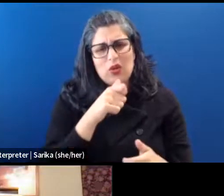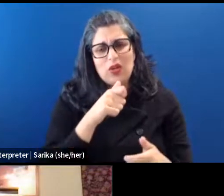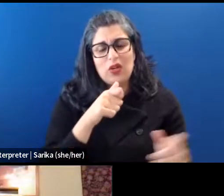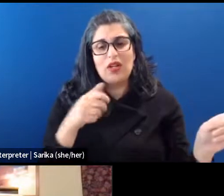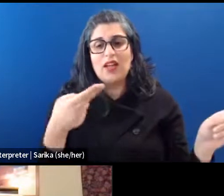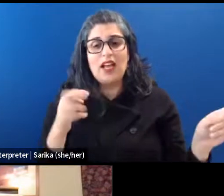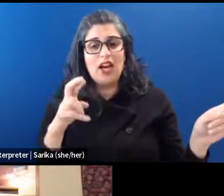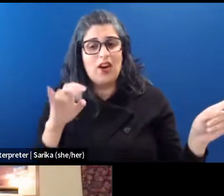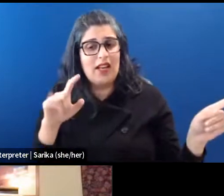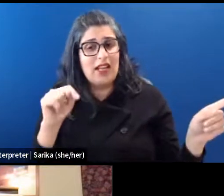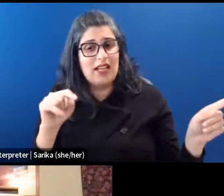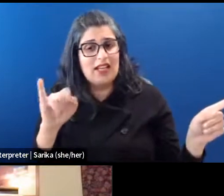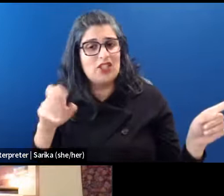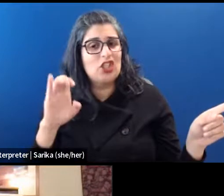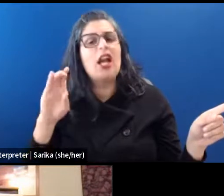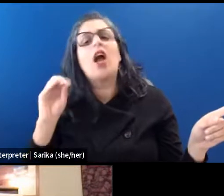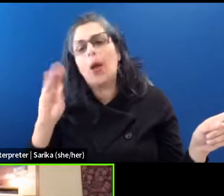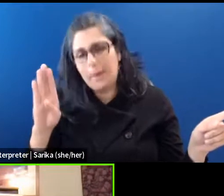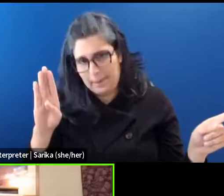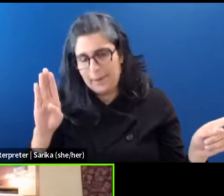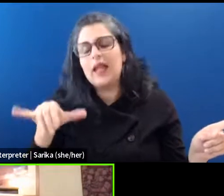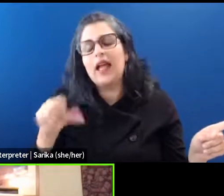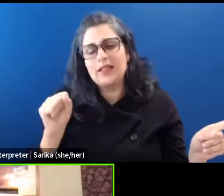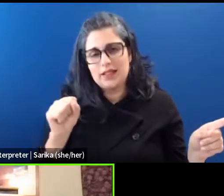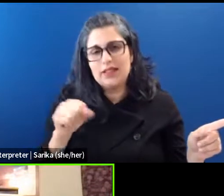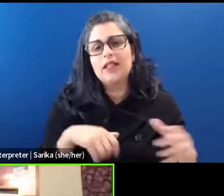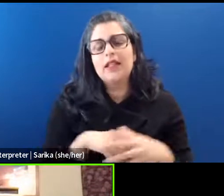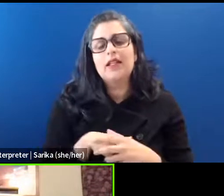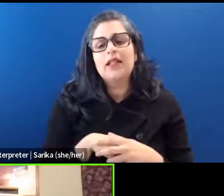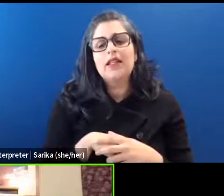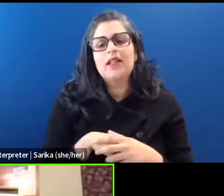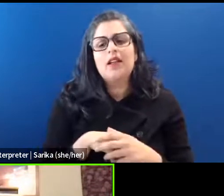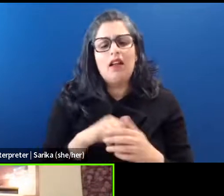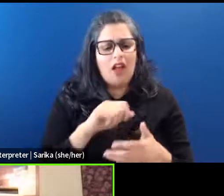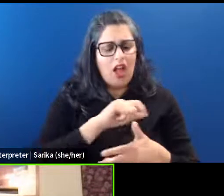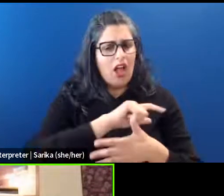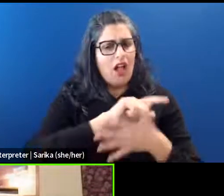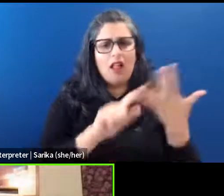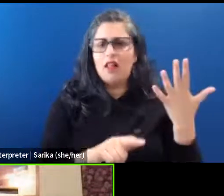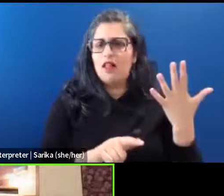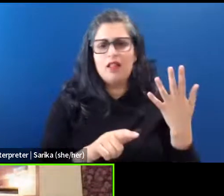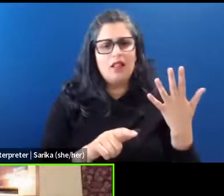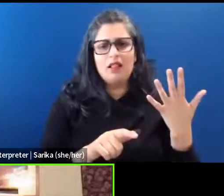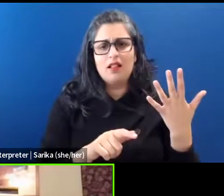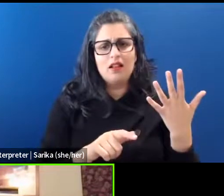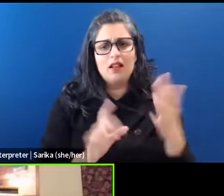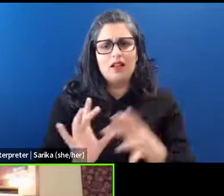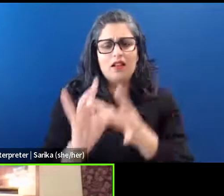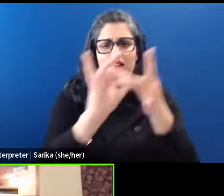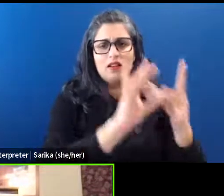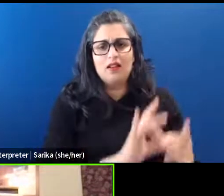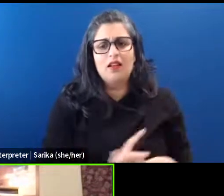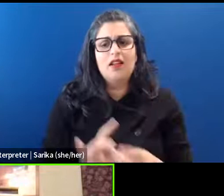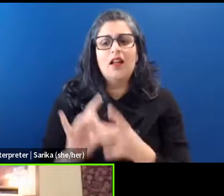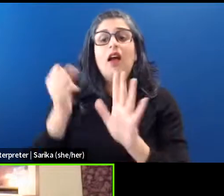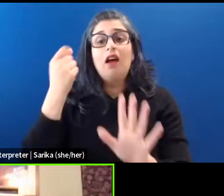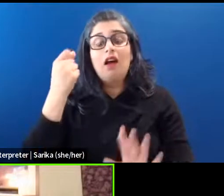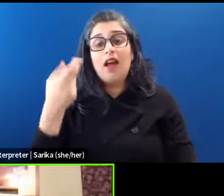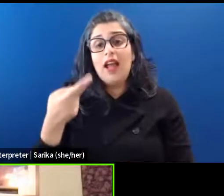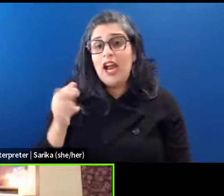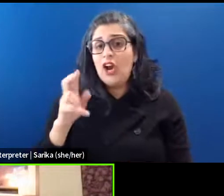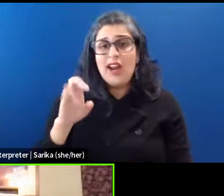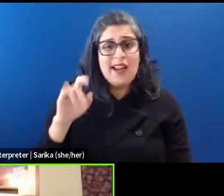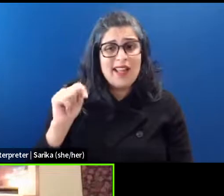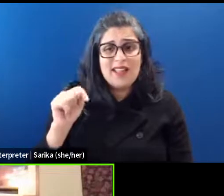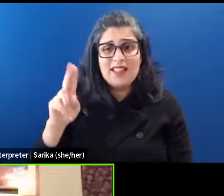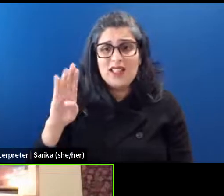Harriet Jacob? Harriet Jacob, yes. So all of them, you get this sense that while, and Harriet Tubman, who went